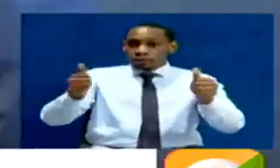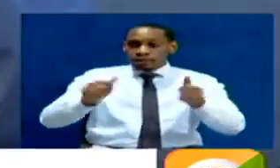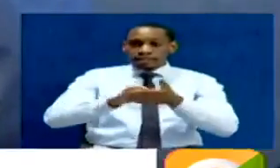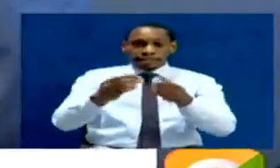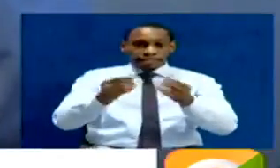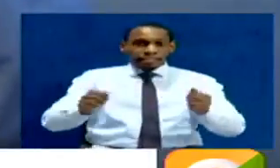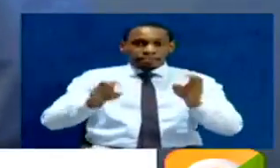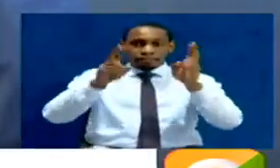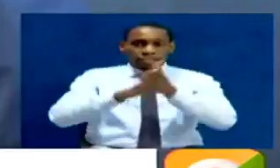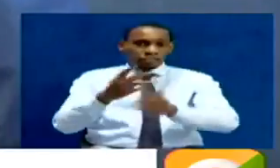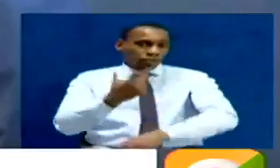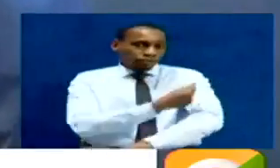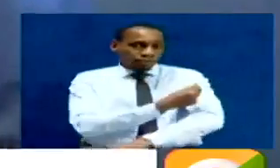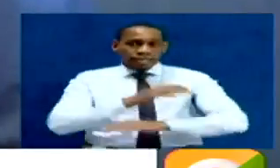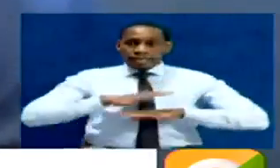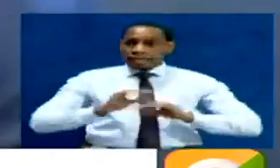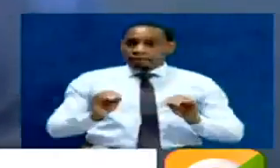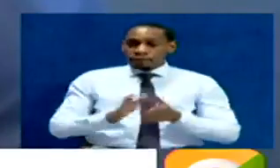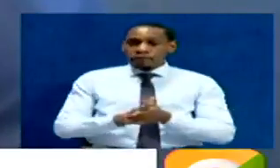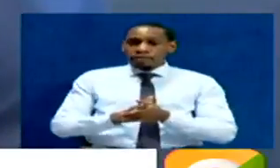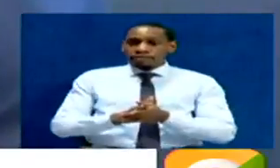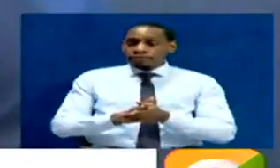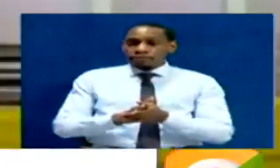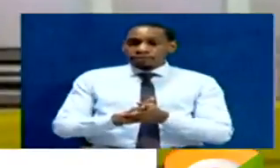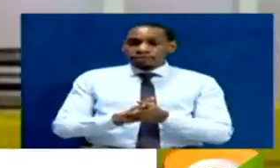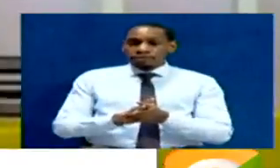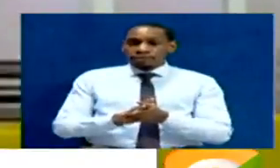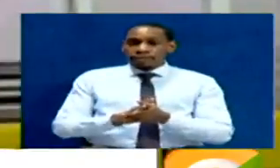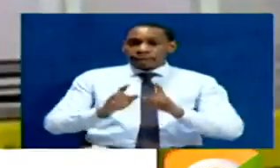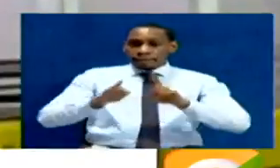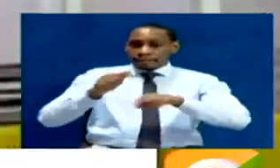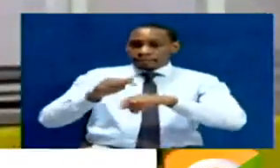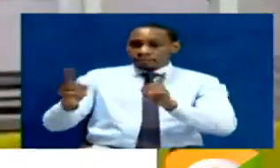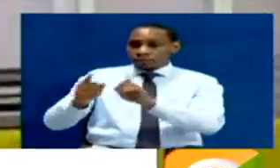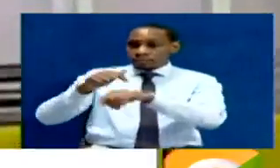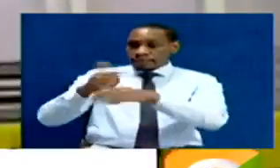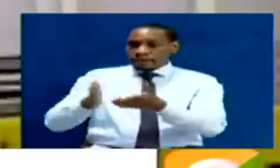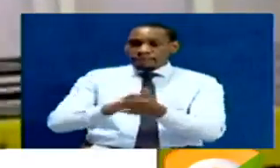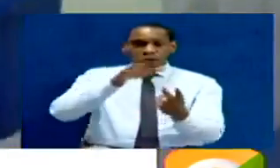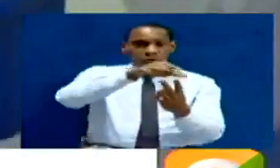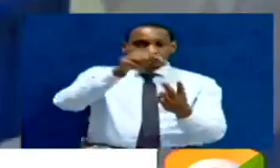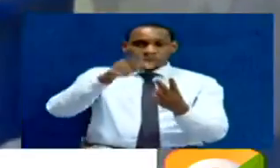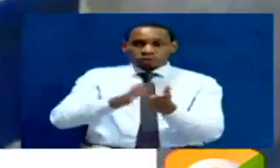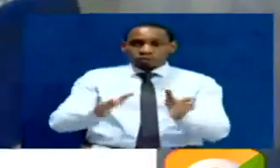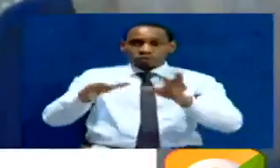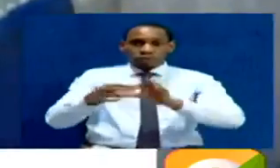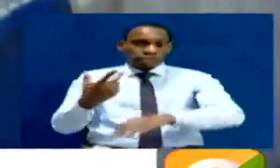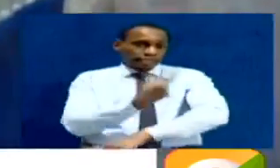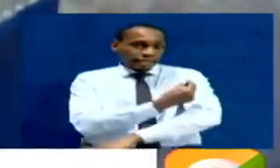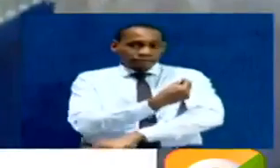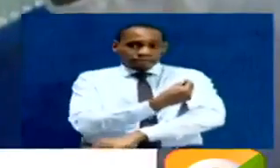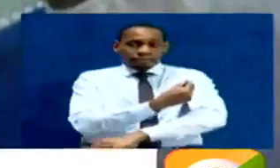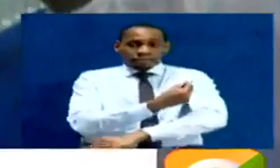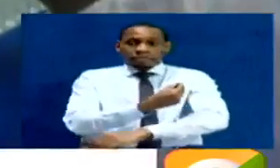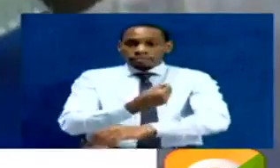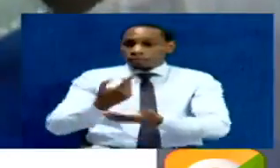will deal with the issue of vaccine inequity once and for all. But in the short term, the options of mixing vaccines is